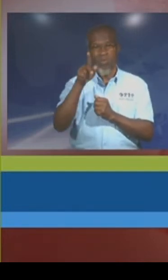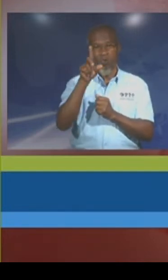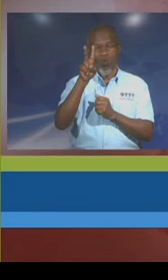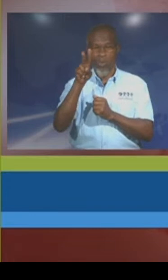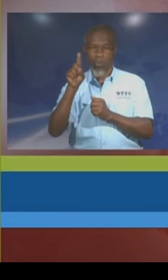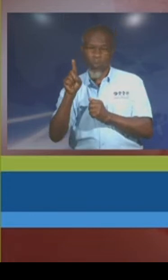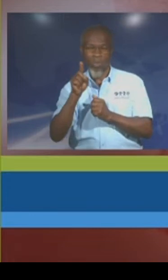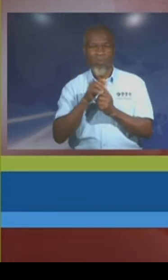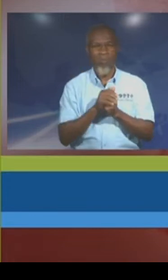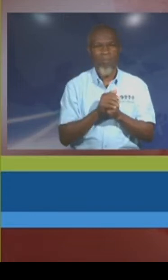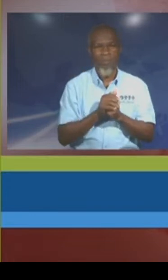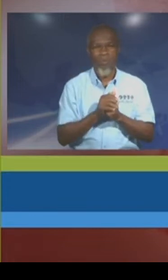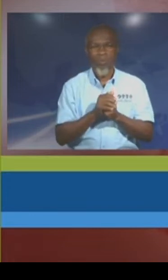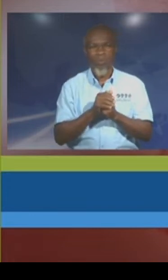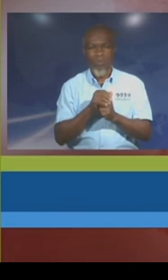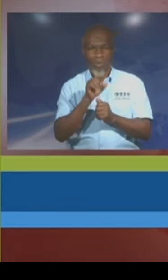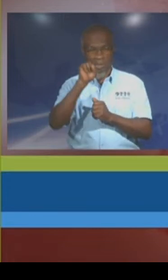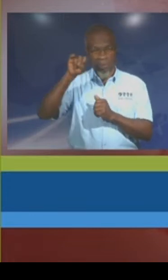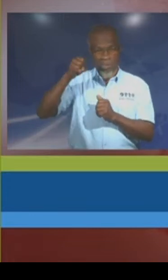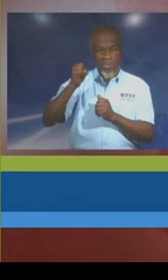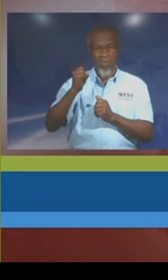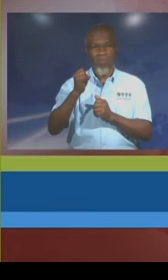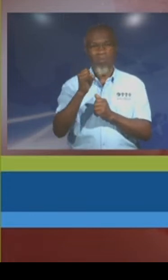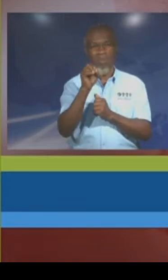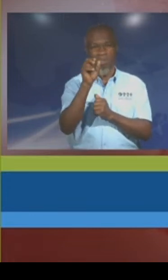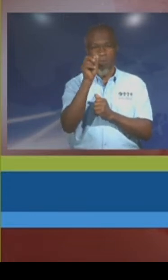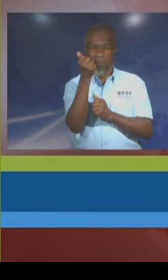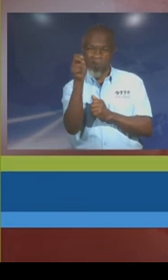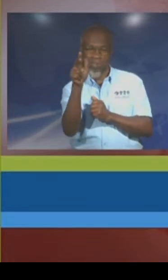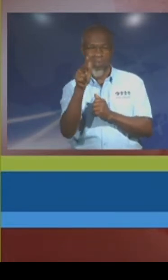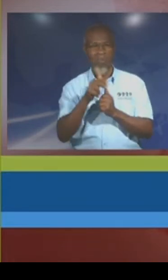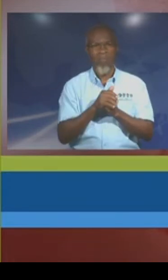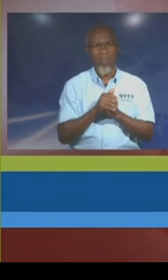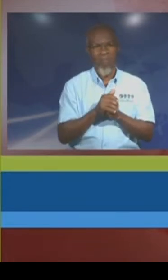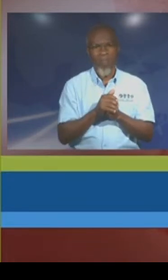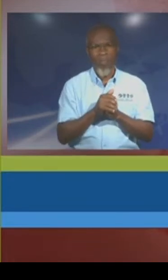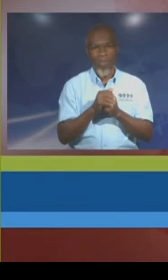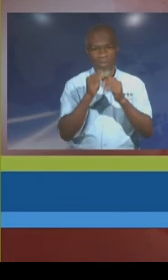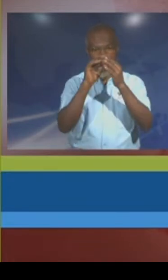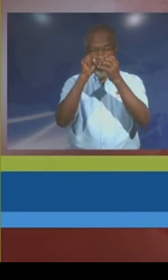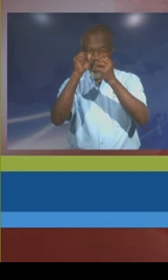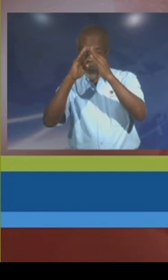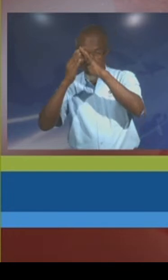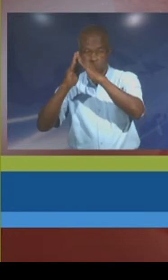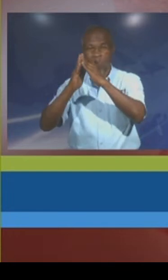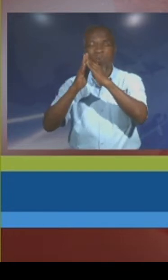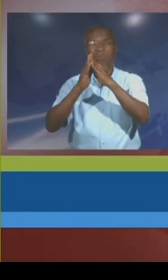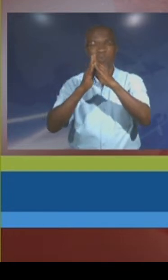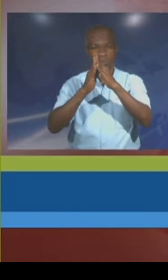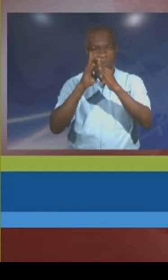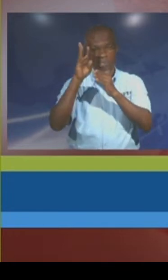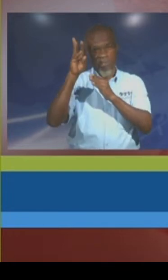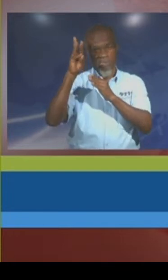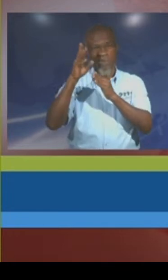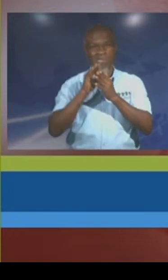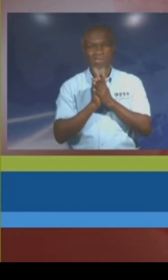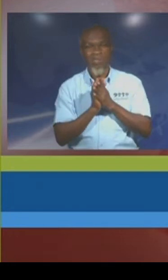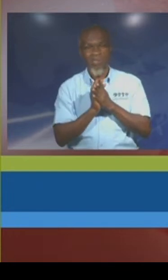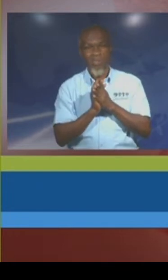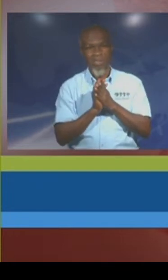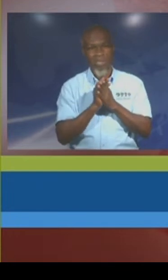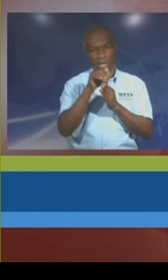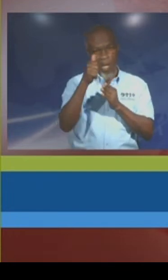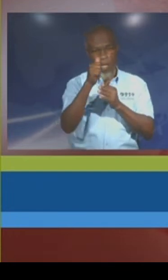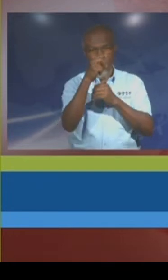6, St. James Medical Complex 13, Scarborough Regional Hospital Fort King George 6, and Scarborough General Hospital at Signal